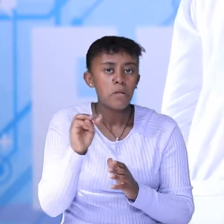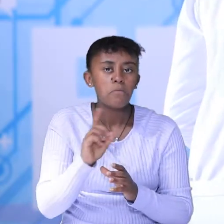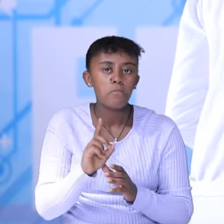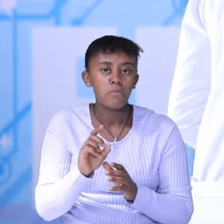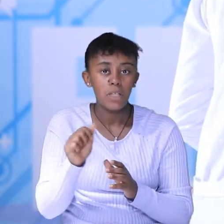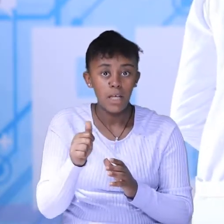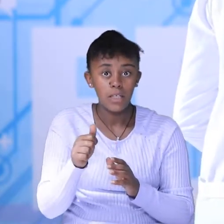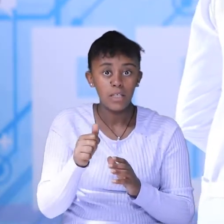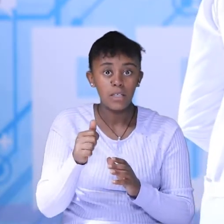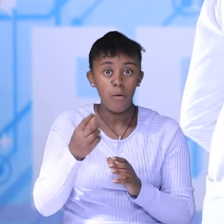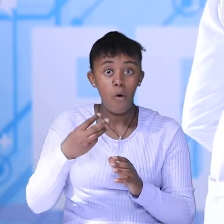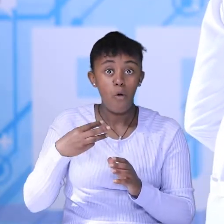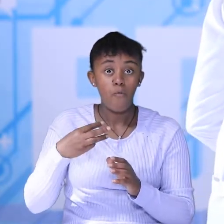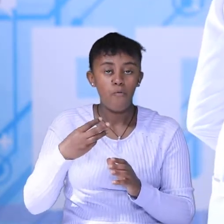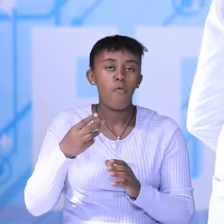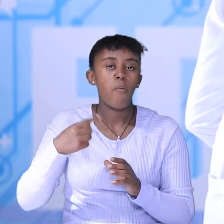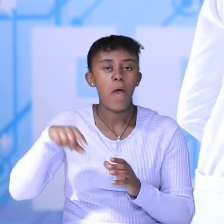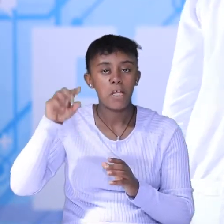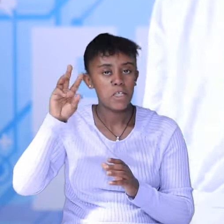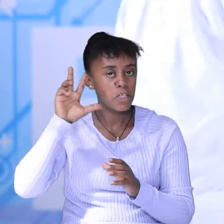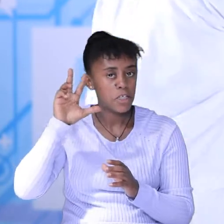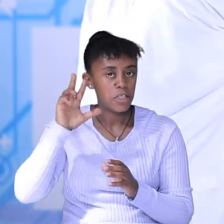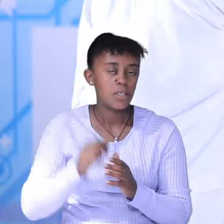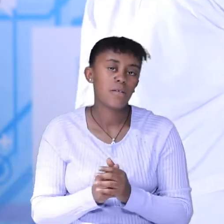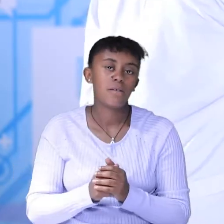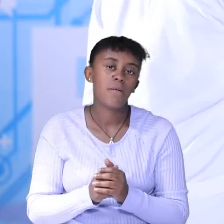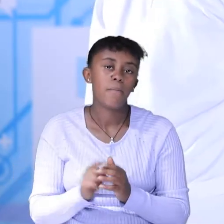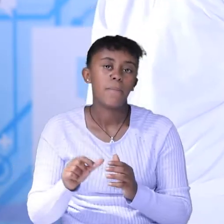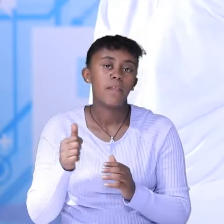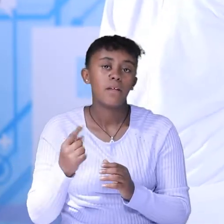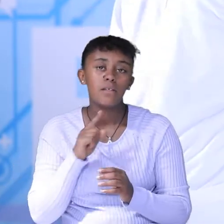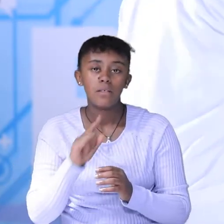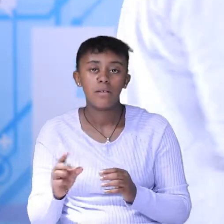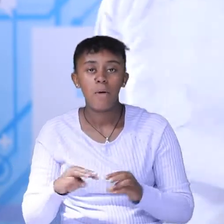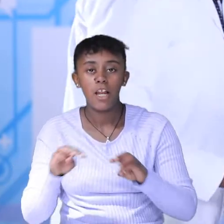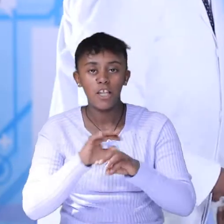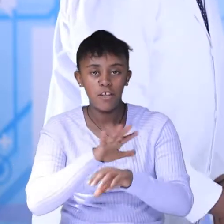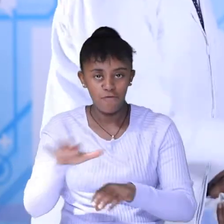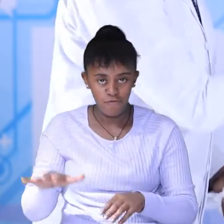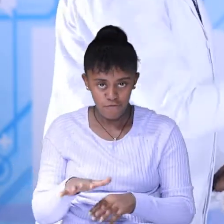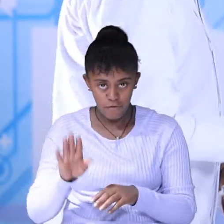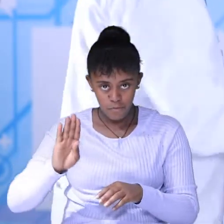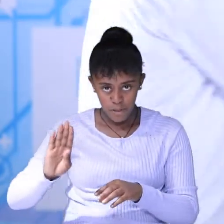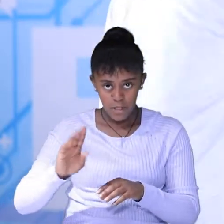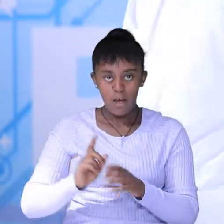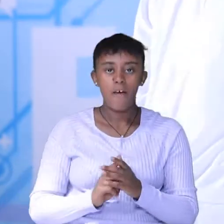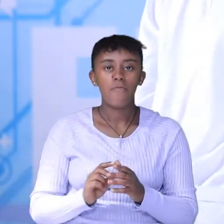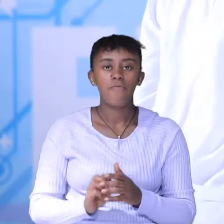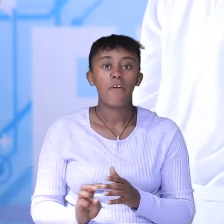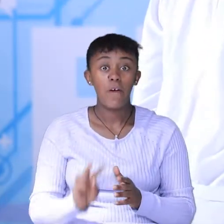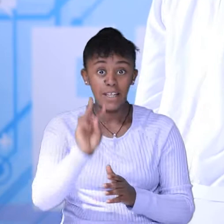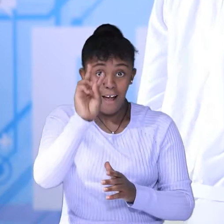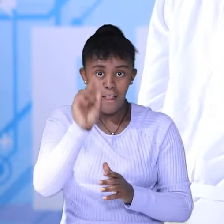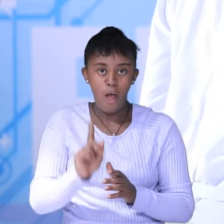10 to the power of minus 3 ampere. And there is a magnetic field which is acting vertically upward, which